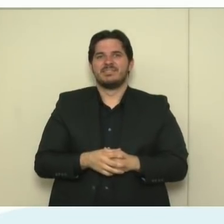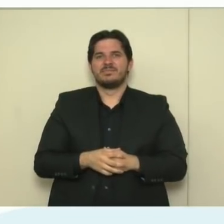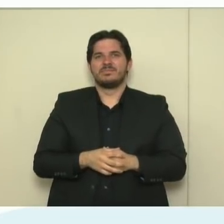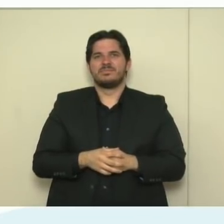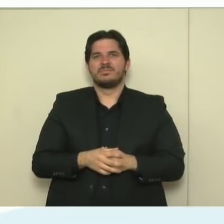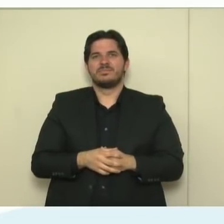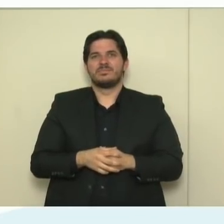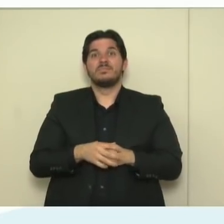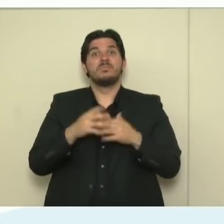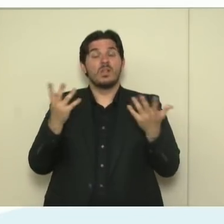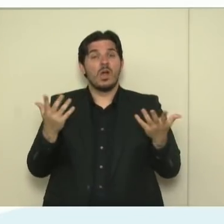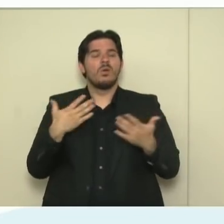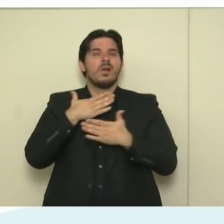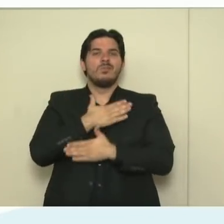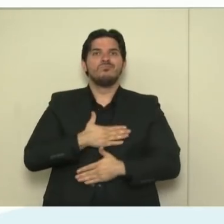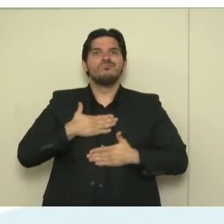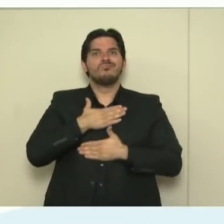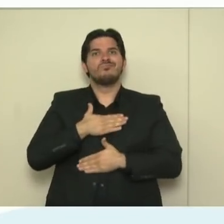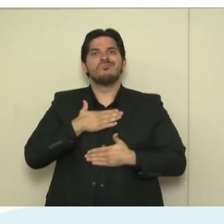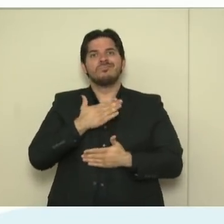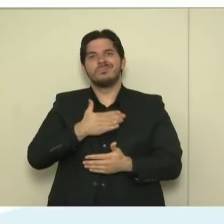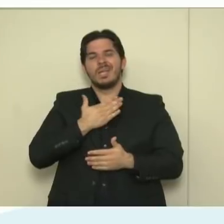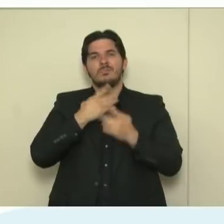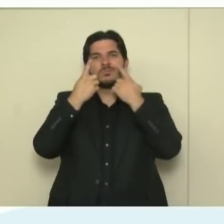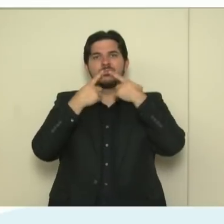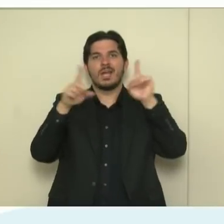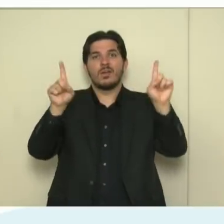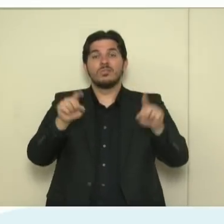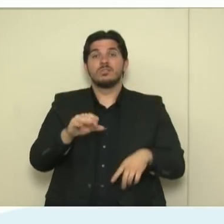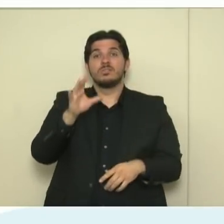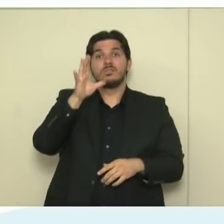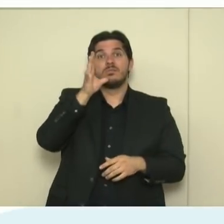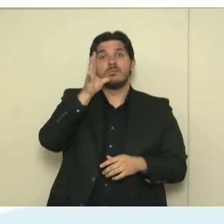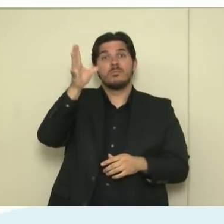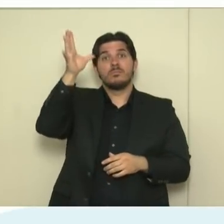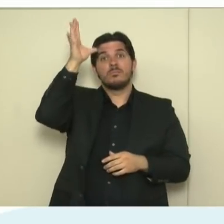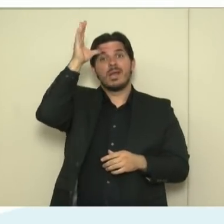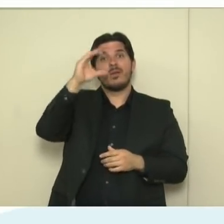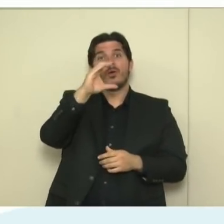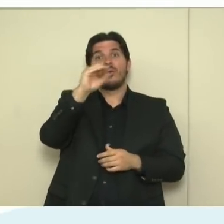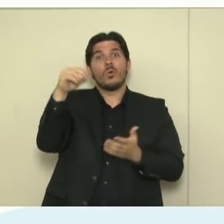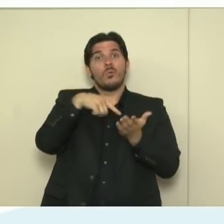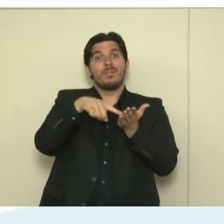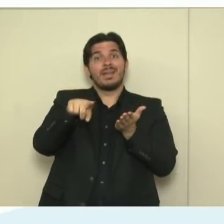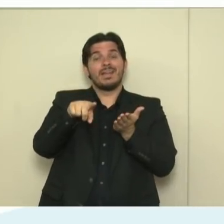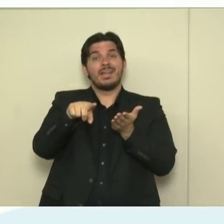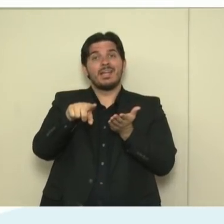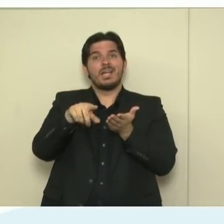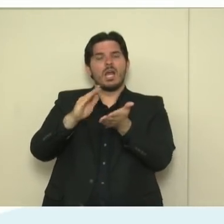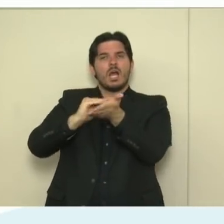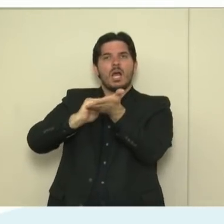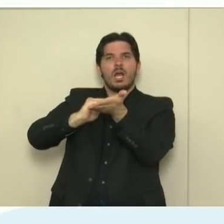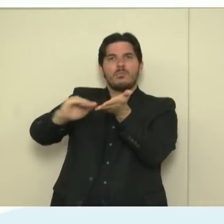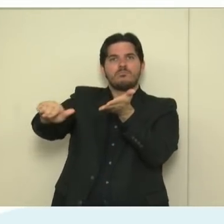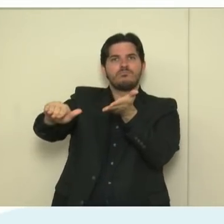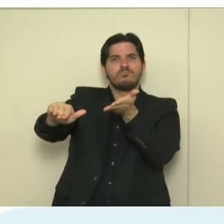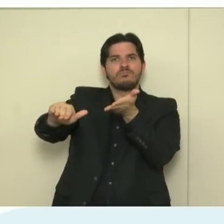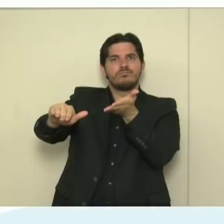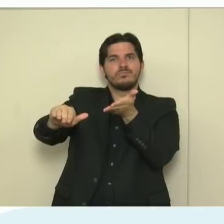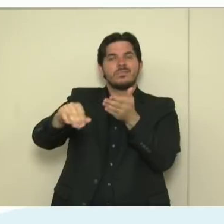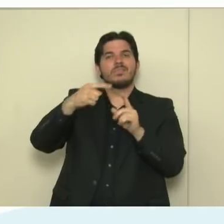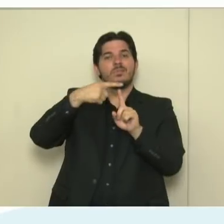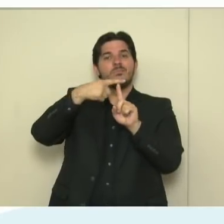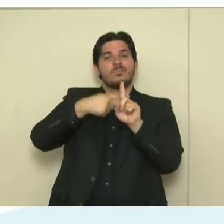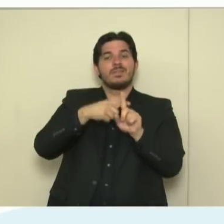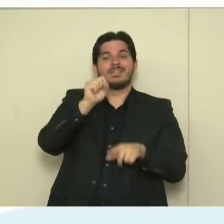to announce that we have waived parent co-payments for families who receive the Child Care Assistance Program for the months